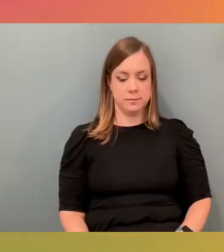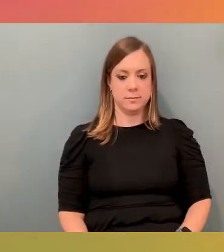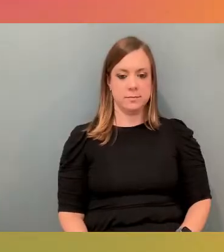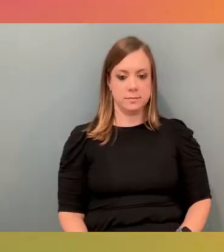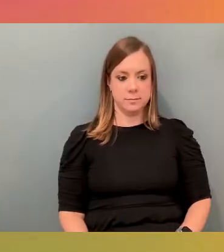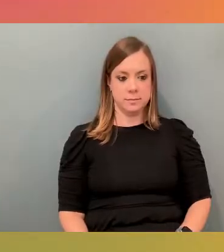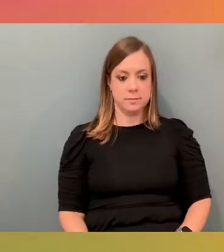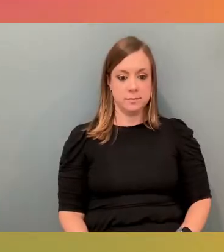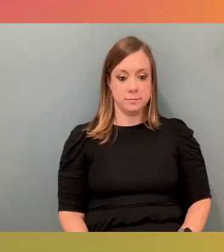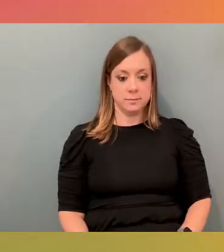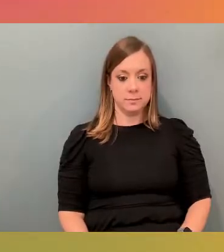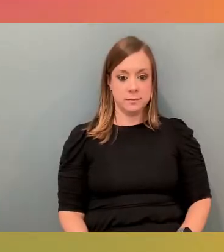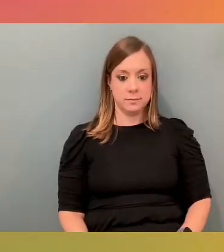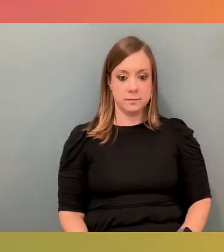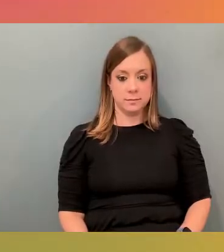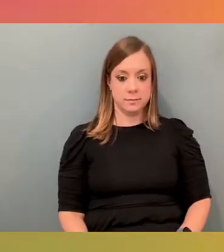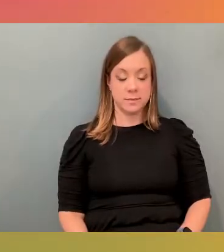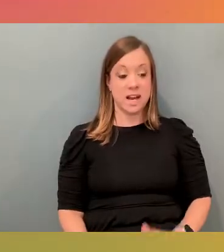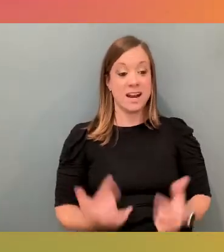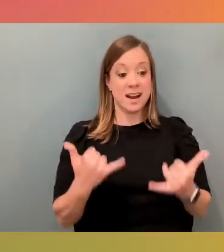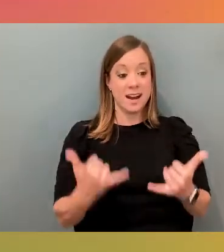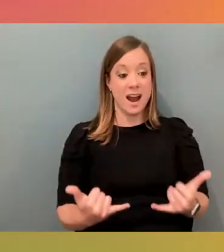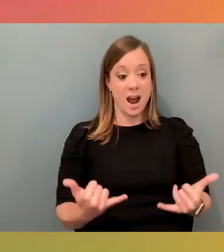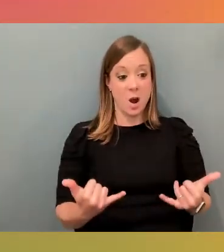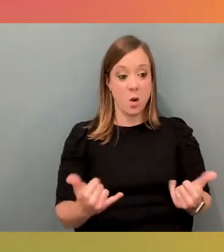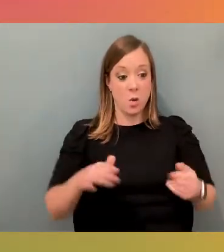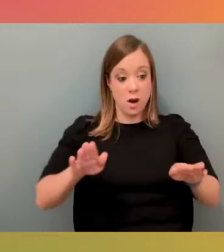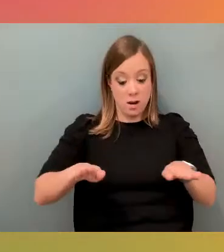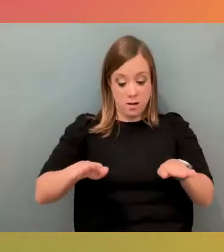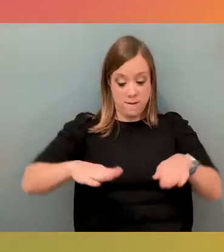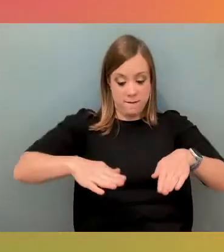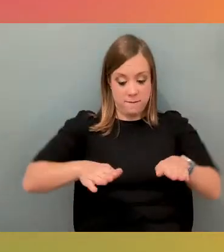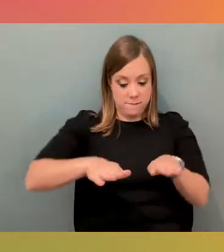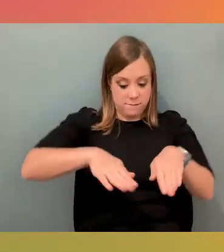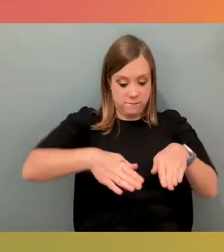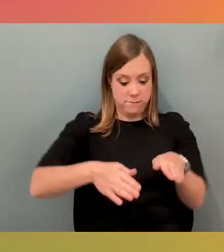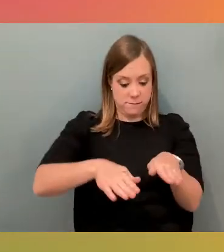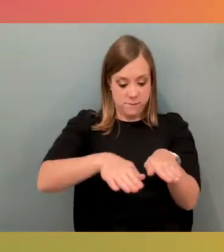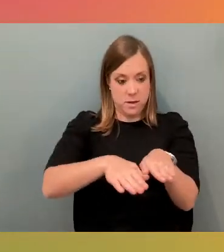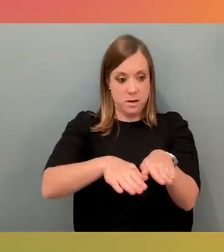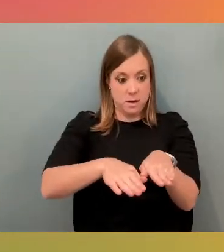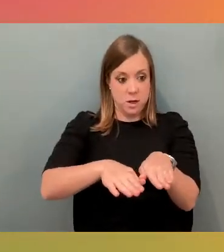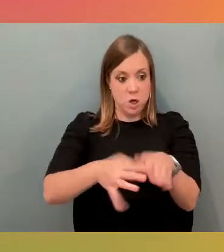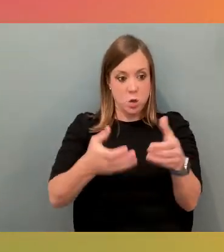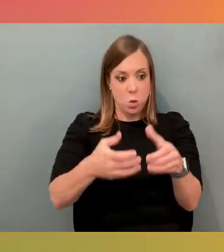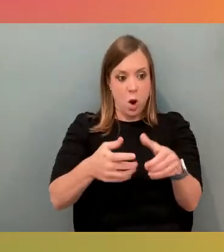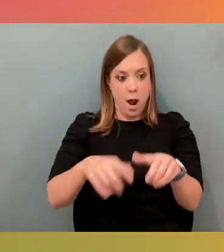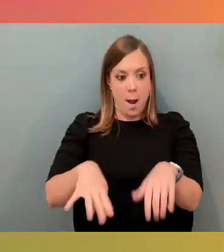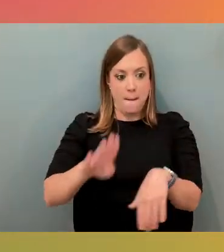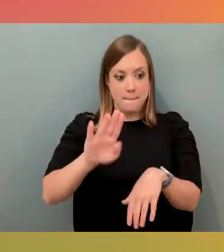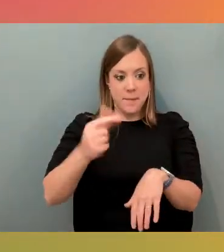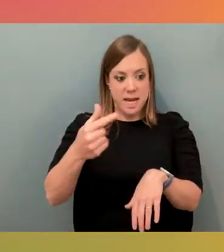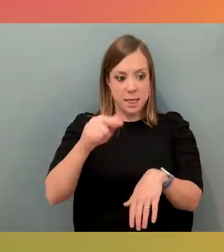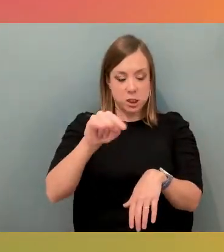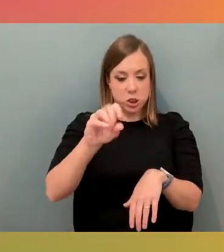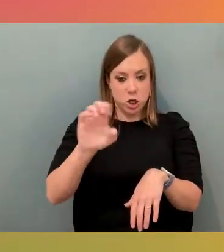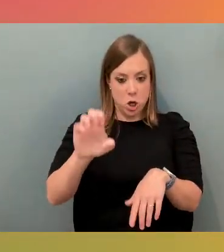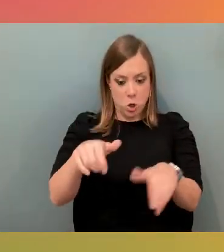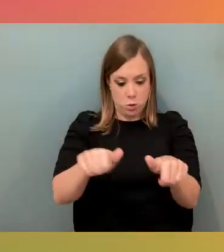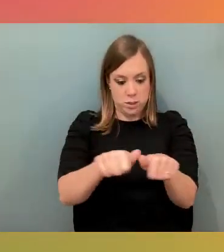Now go ahead and just heel toe your feet a little closer together so big toes are touching. With your inhale, we're going to